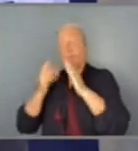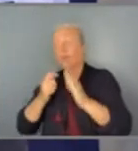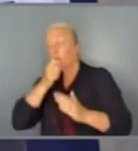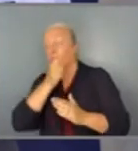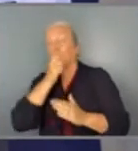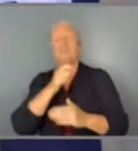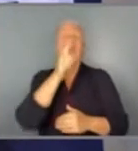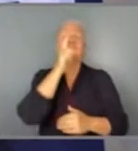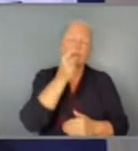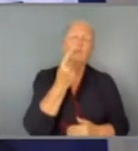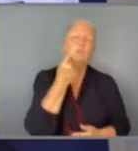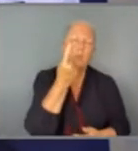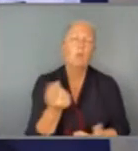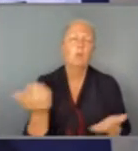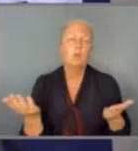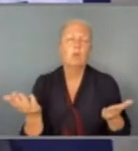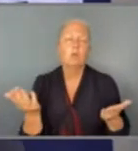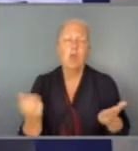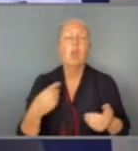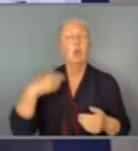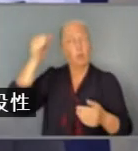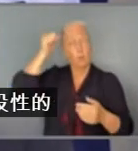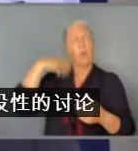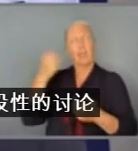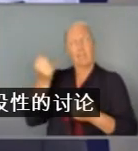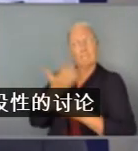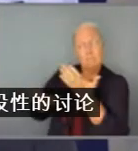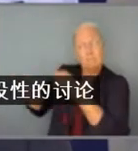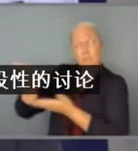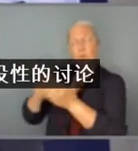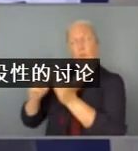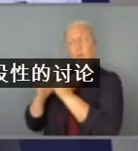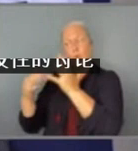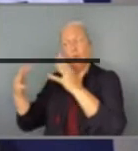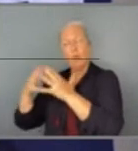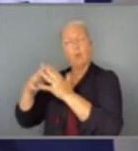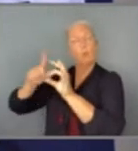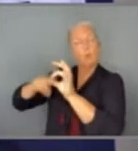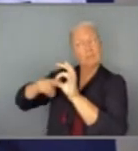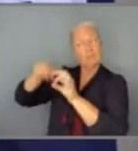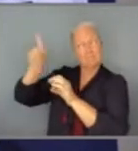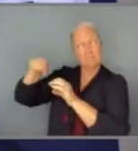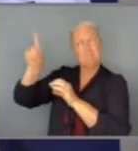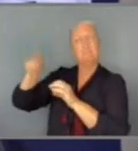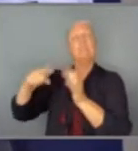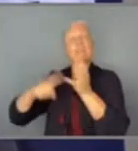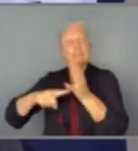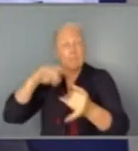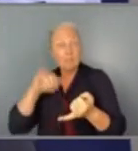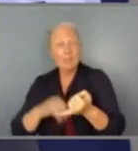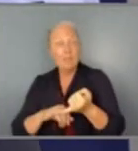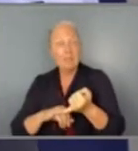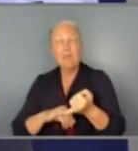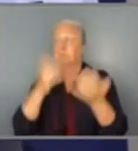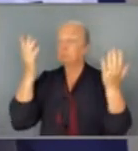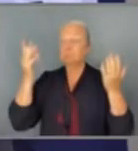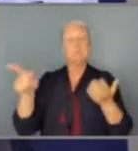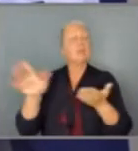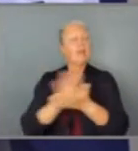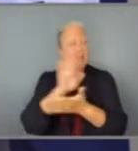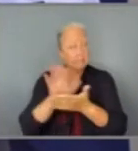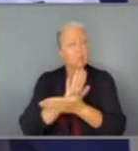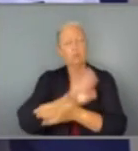And I know there's been constructive discussions between New South Wales and Queensland, and Tasmania was very happy to be engaged in that as